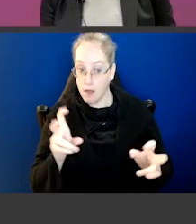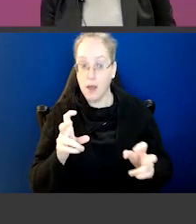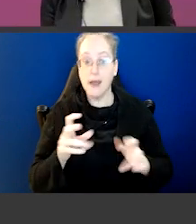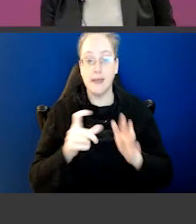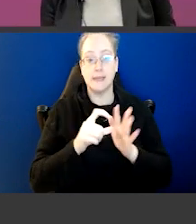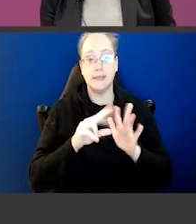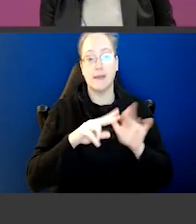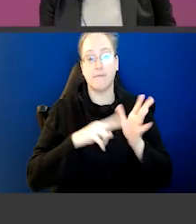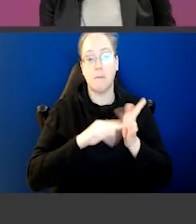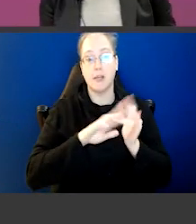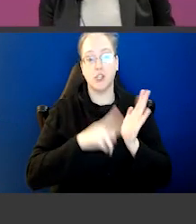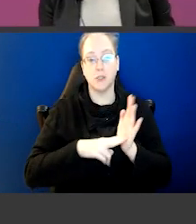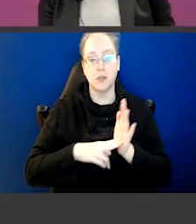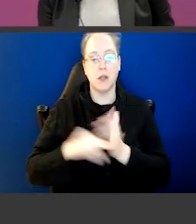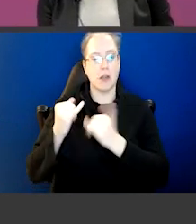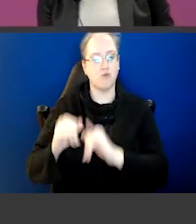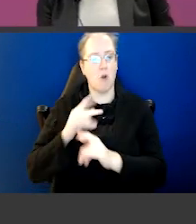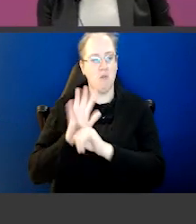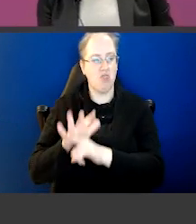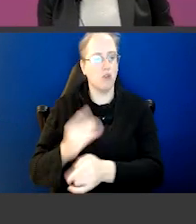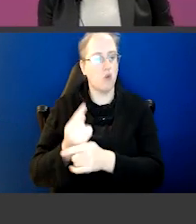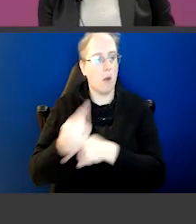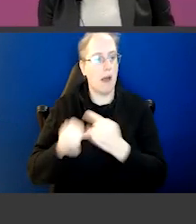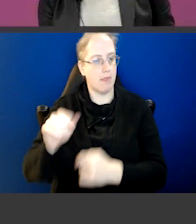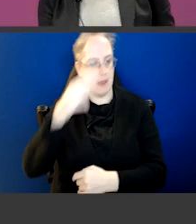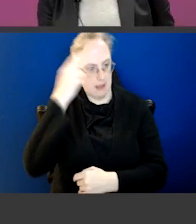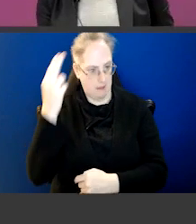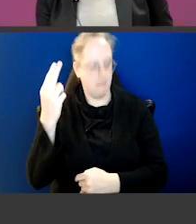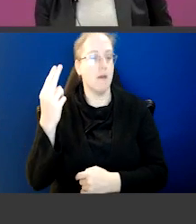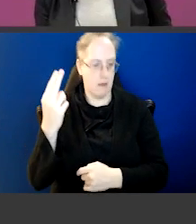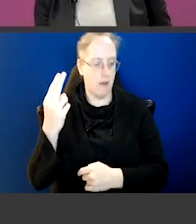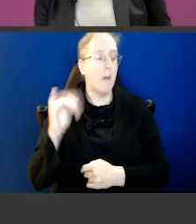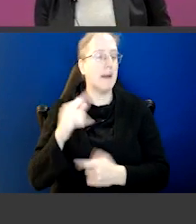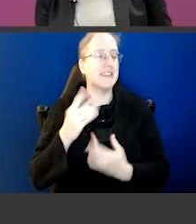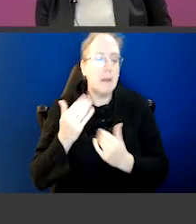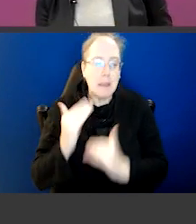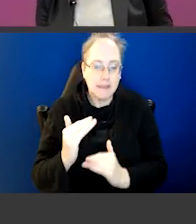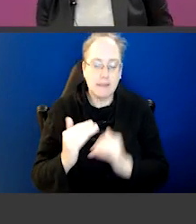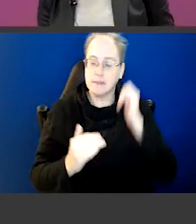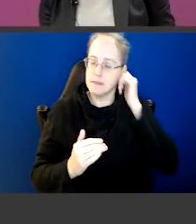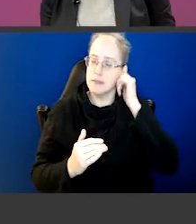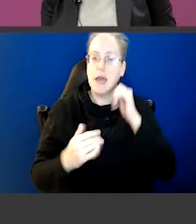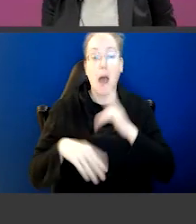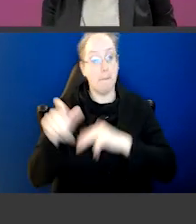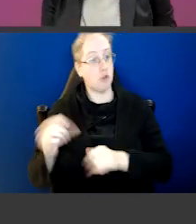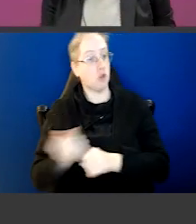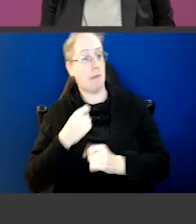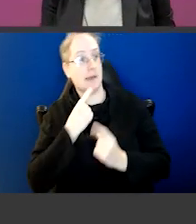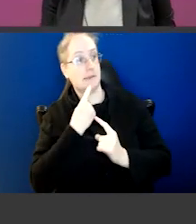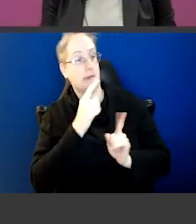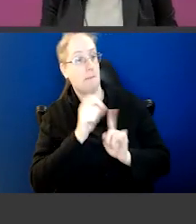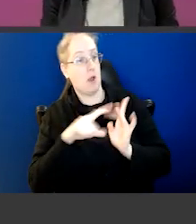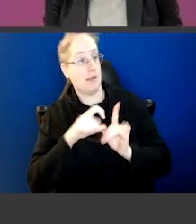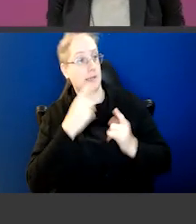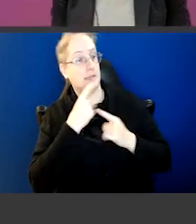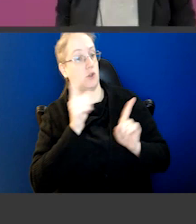from defamation. However, there are some limits. A person who makes a public interest disclosure isn't